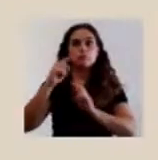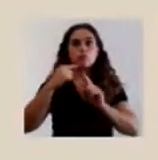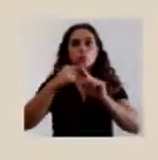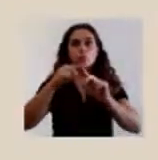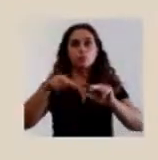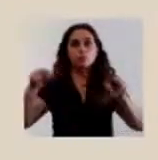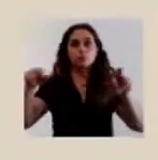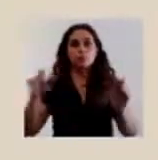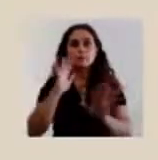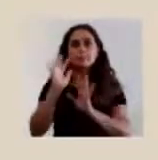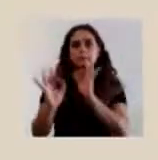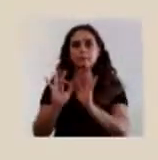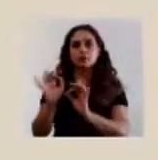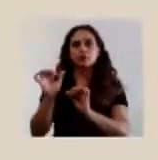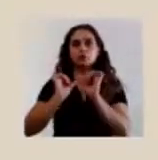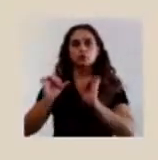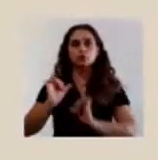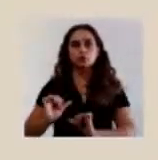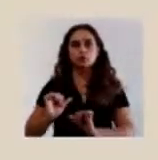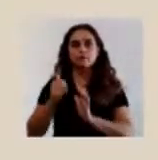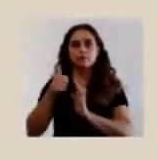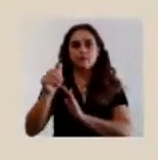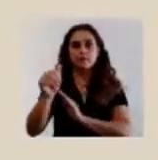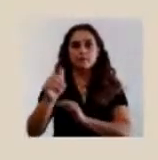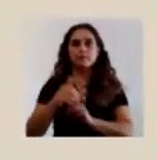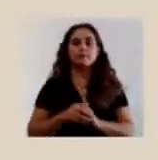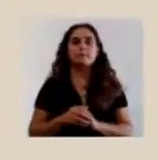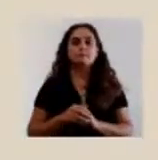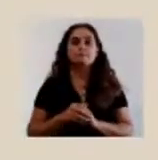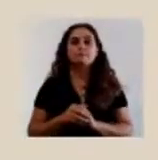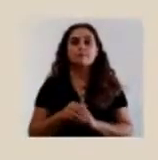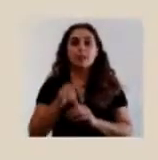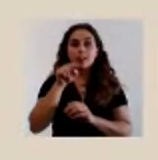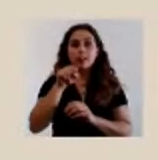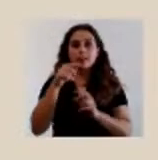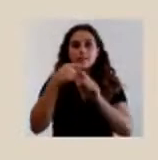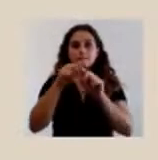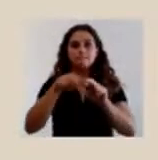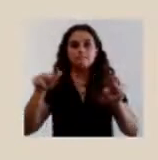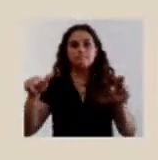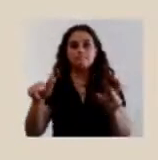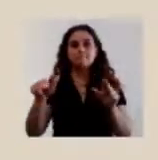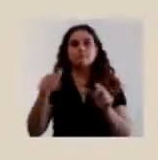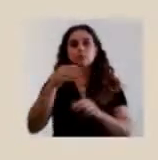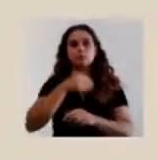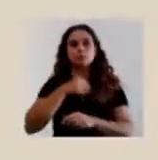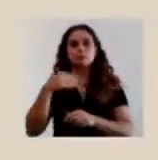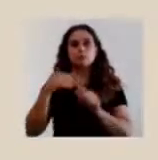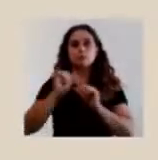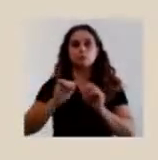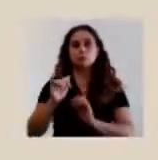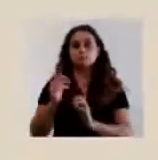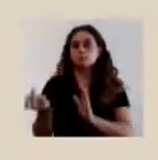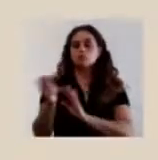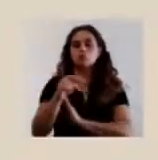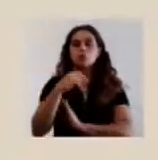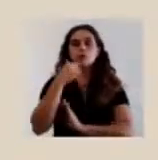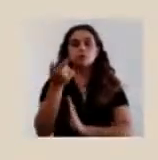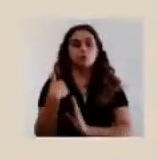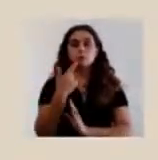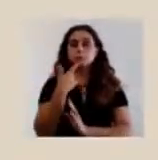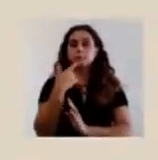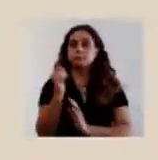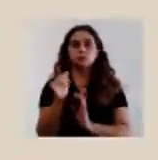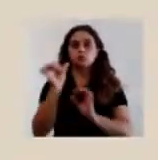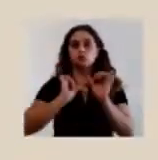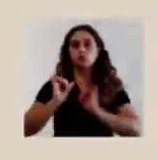him to the hospital and prepared him for surgery. At the hospital, the surgeon walks in and says, "I cannot